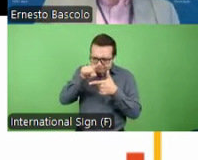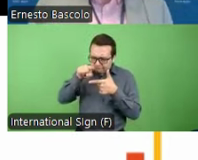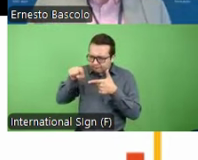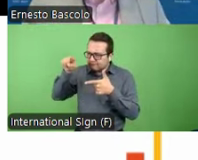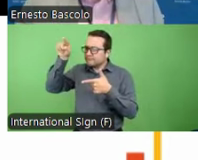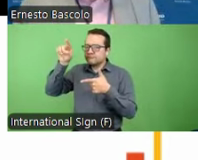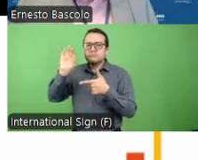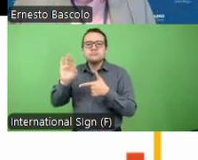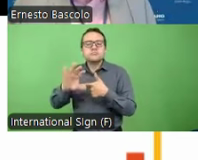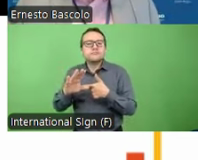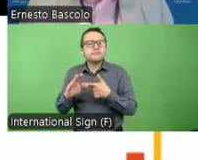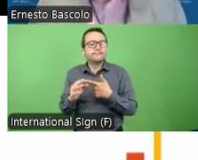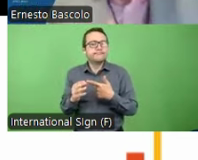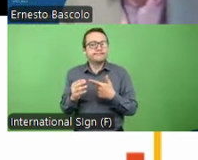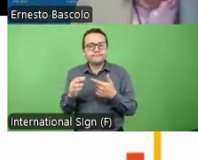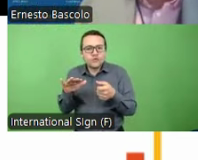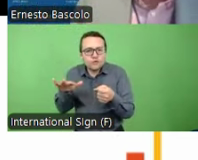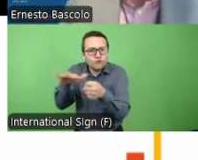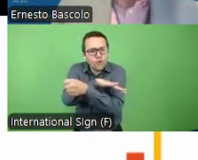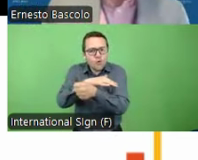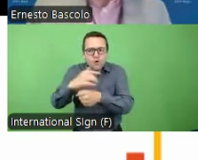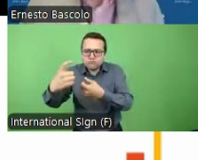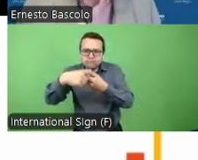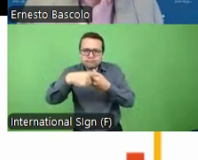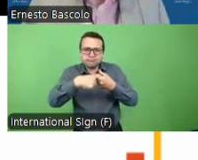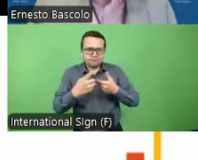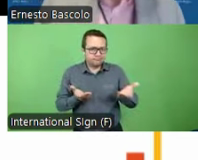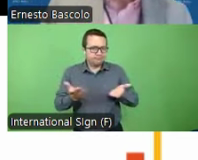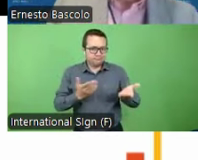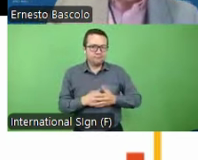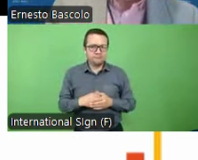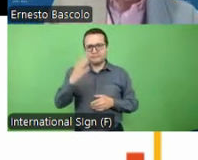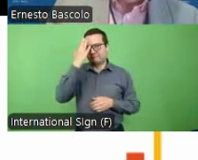health primera services década y in the same media coverage in de este reference to siglo